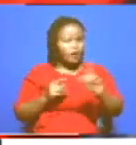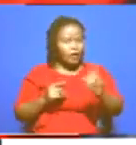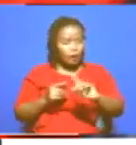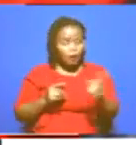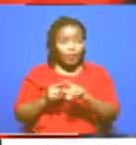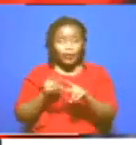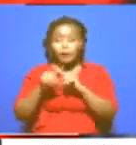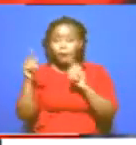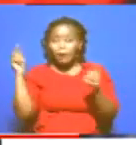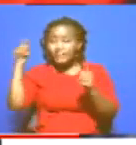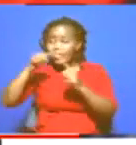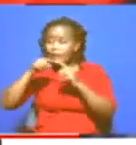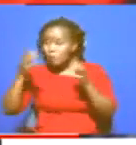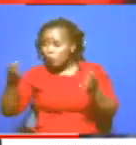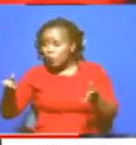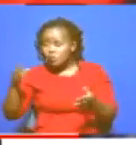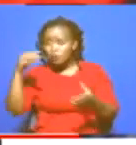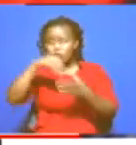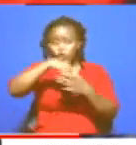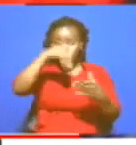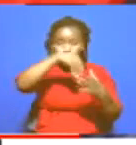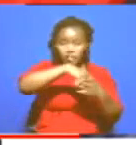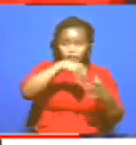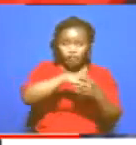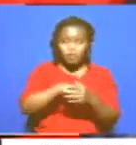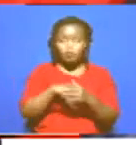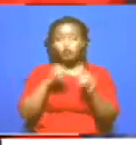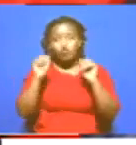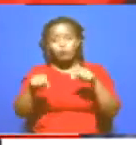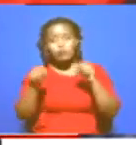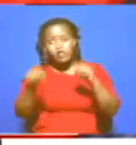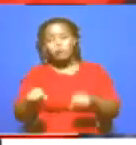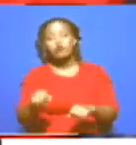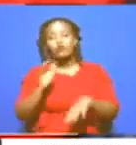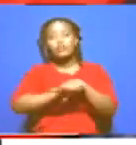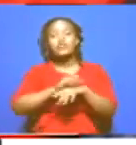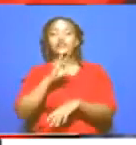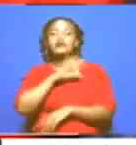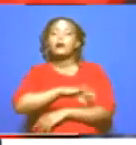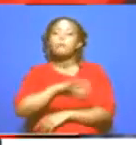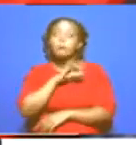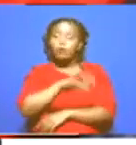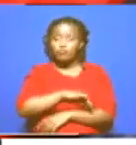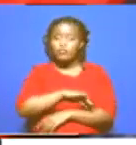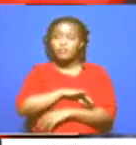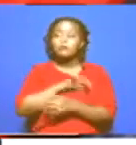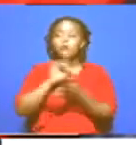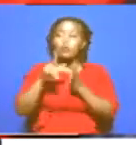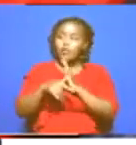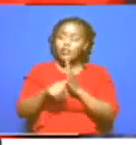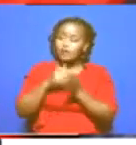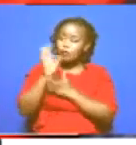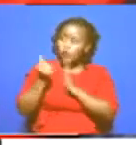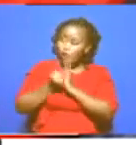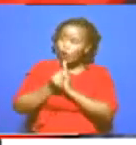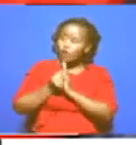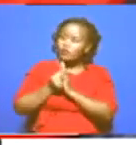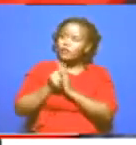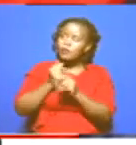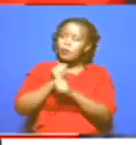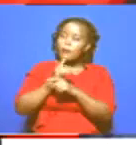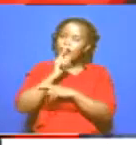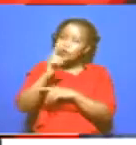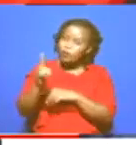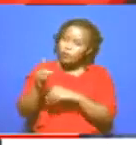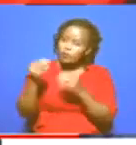come to invest so that they can be able to make profits, and once they made the profit, they expatriate it back to